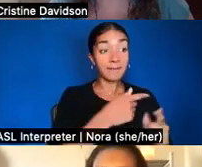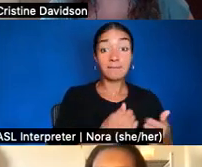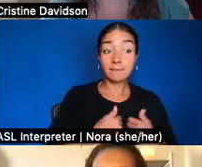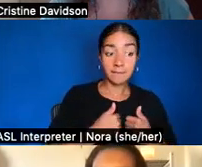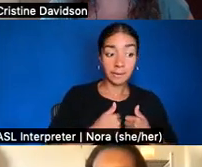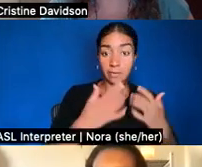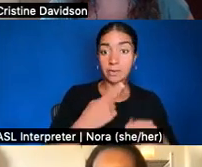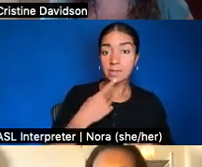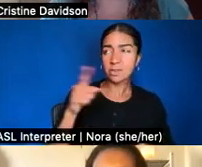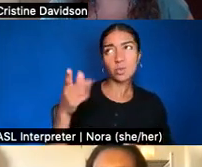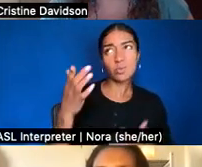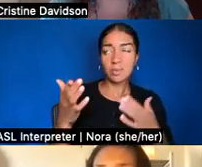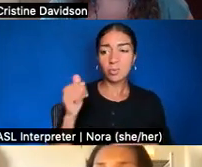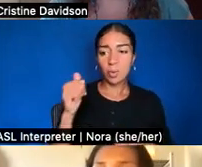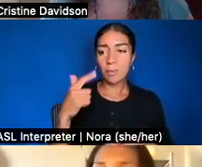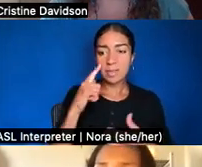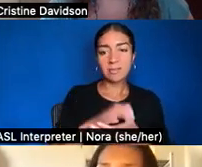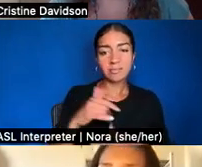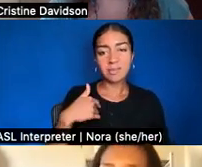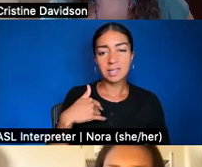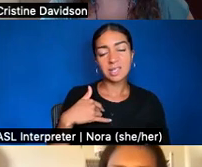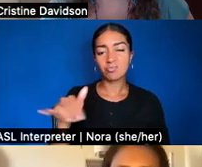What could you say?